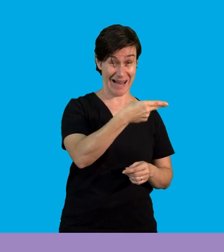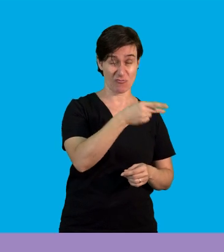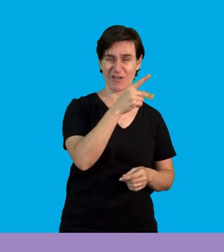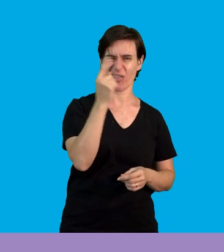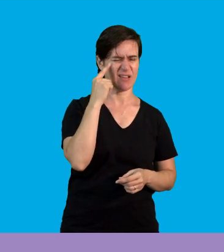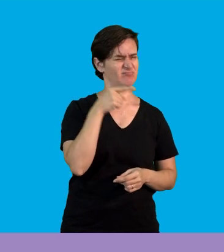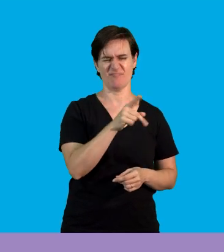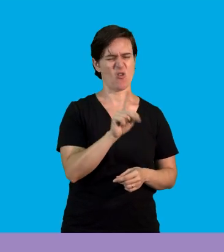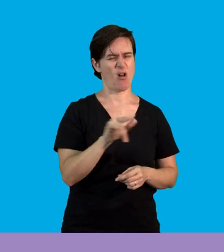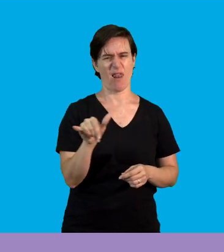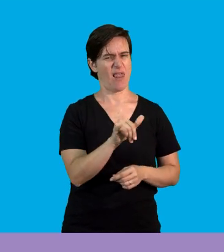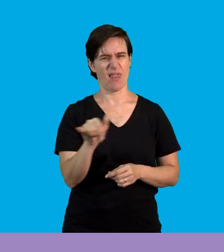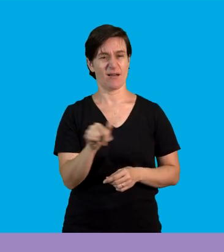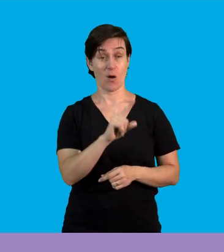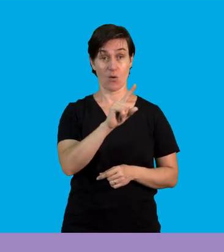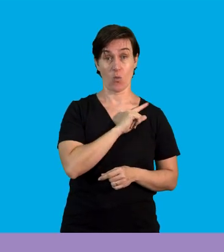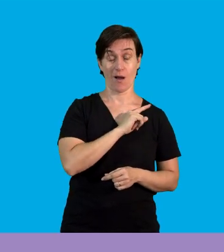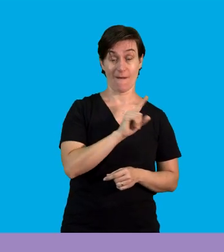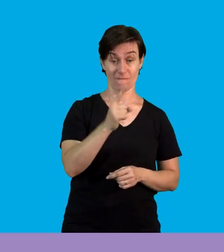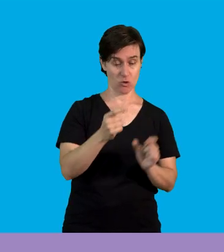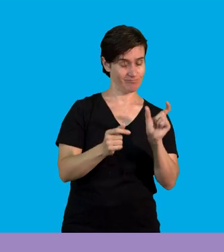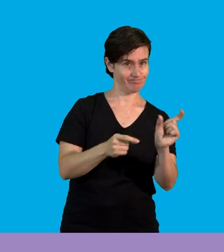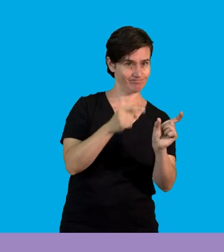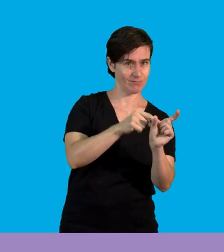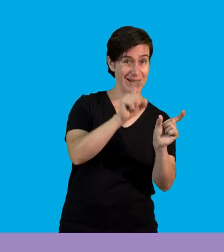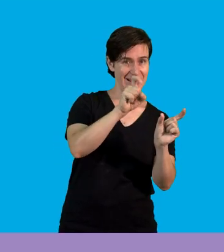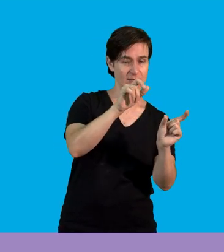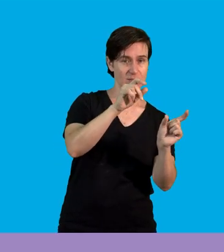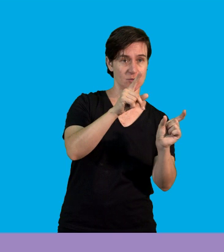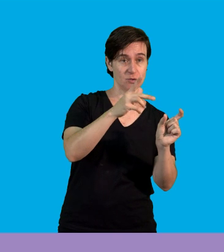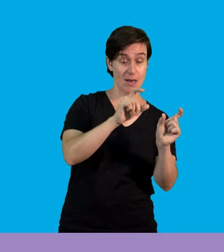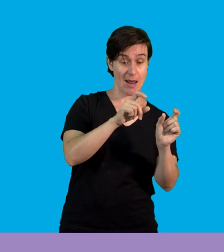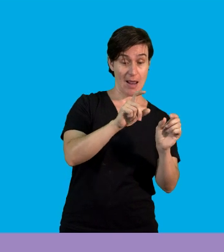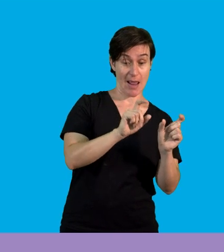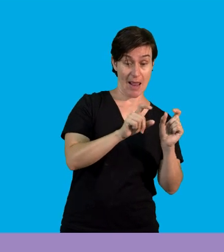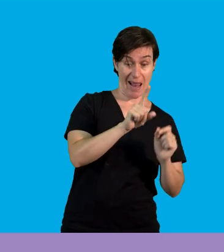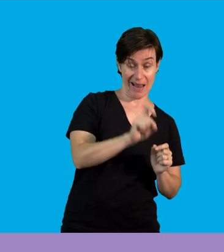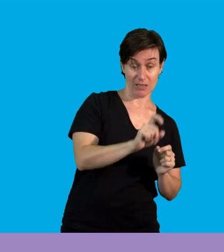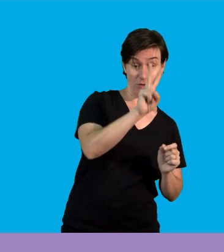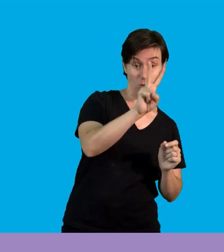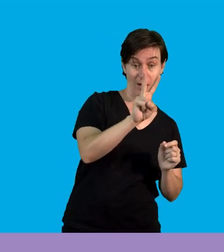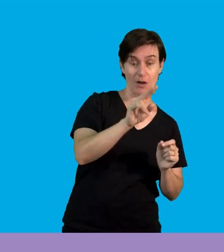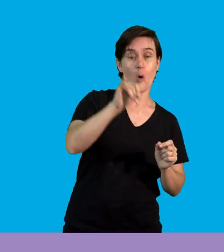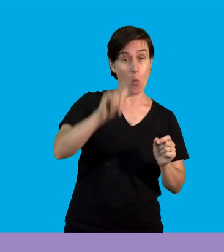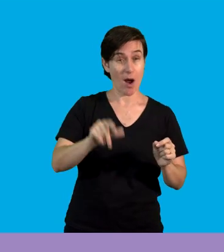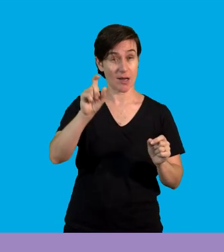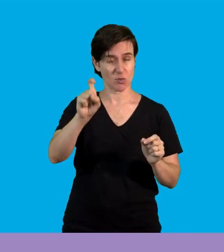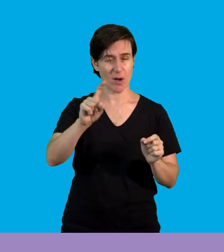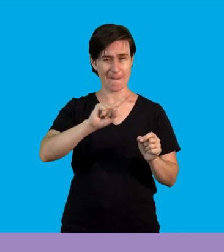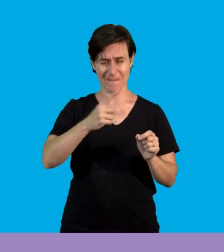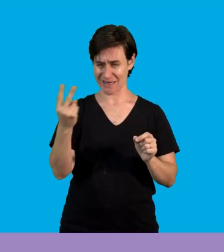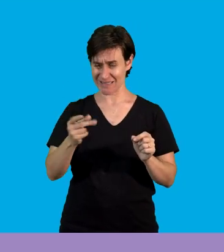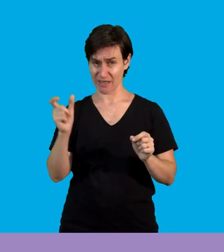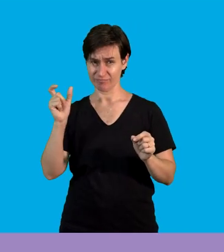not, because in the first term, the x squared comes before y cubed, whereas